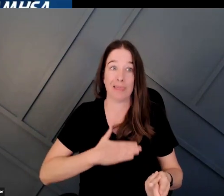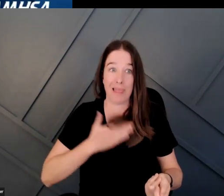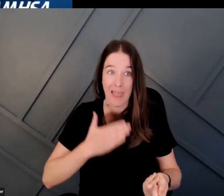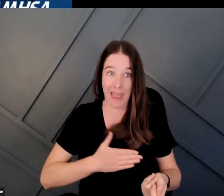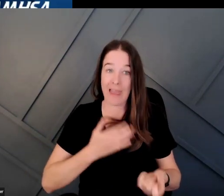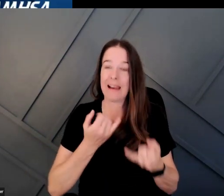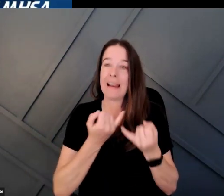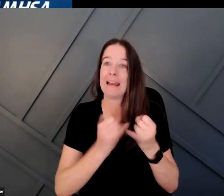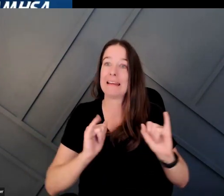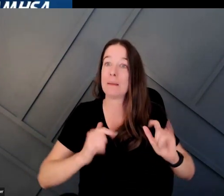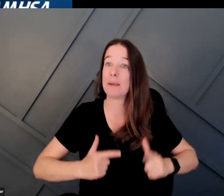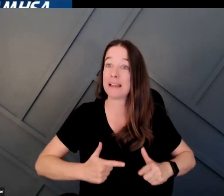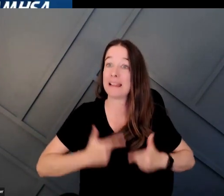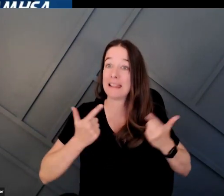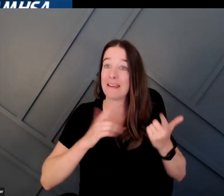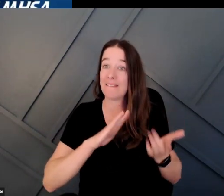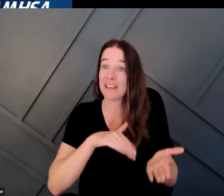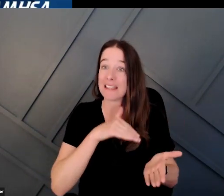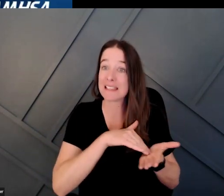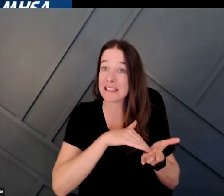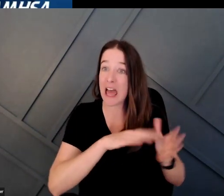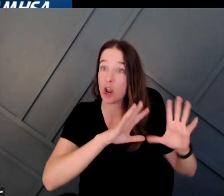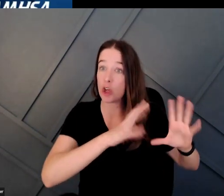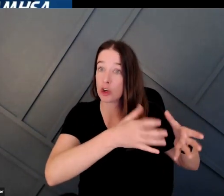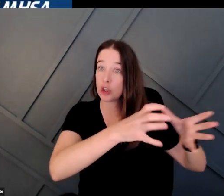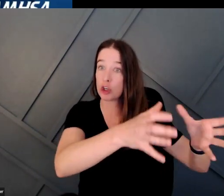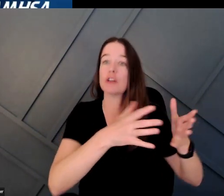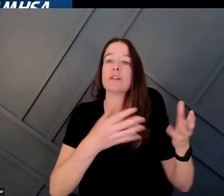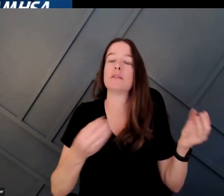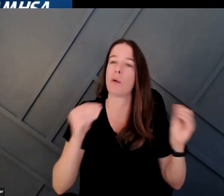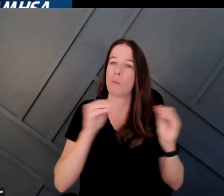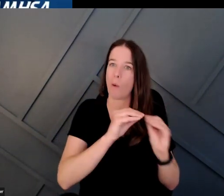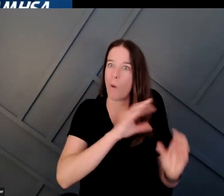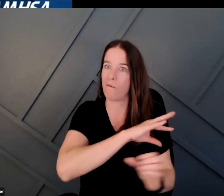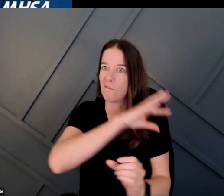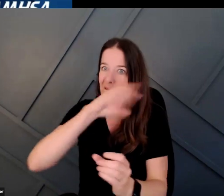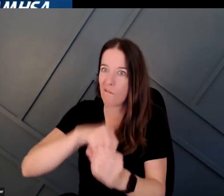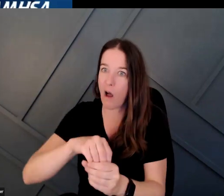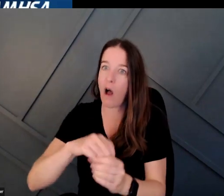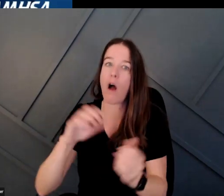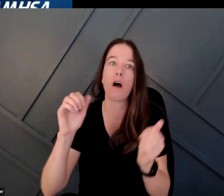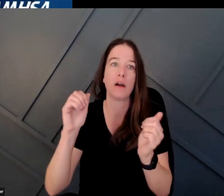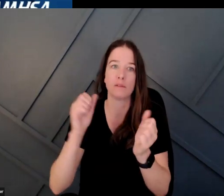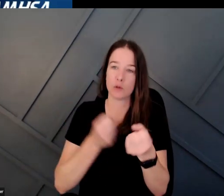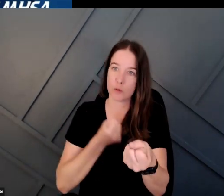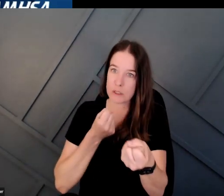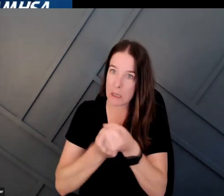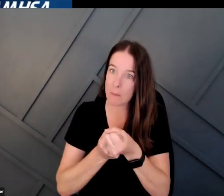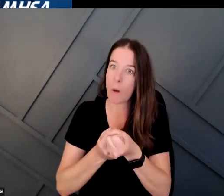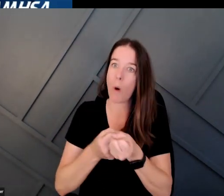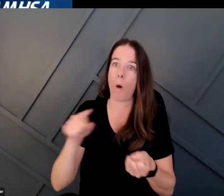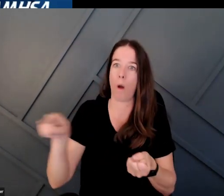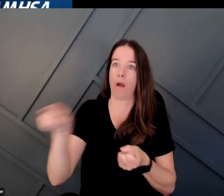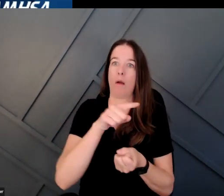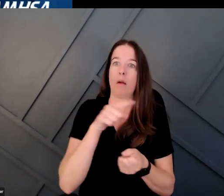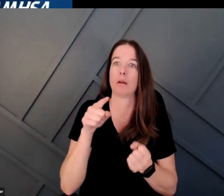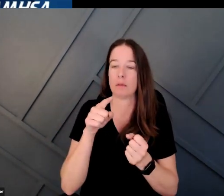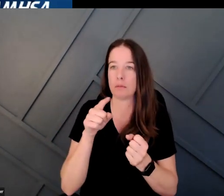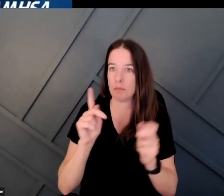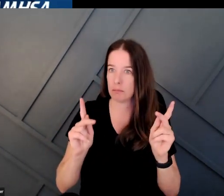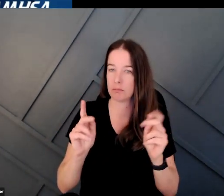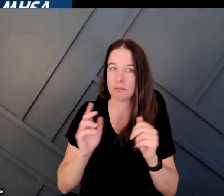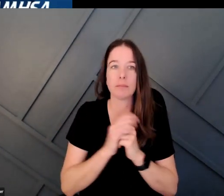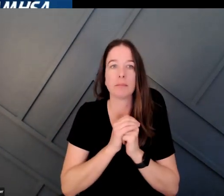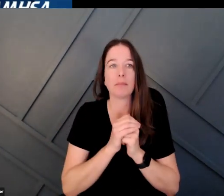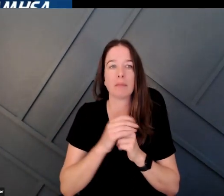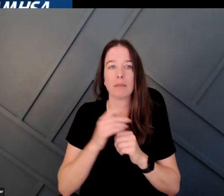psychiatric disabilities, especially in the past 10 years. I've seen that trend more and more. I just urge and I send a plea to these groups to